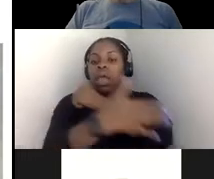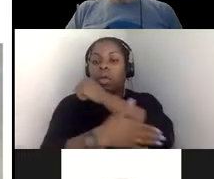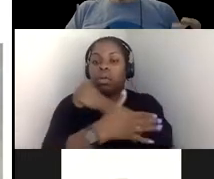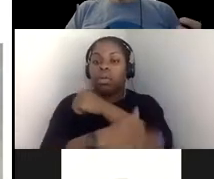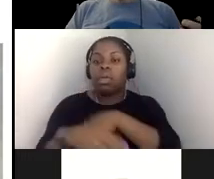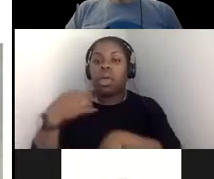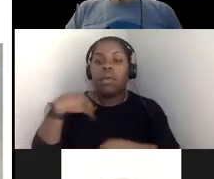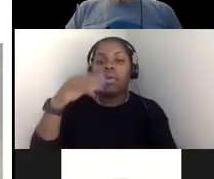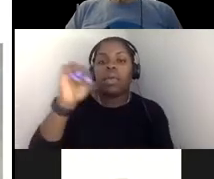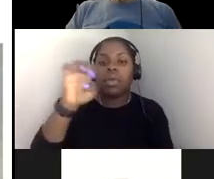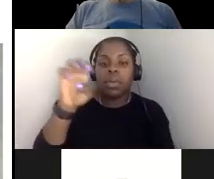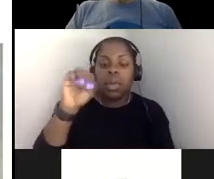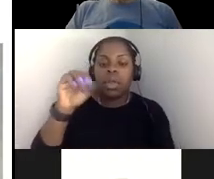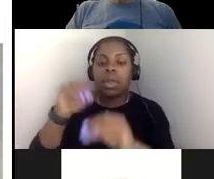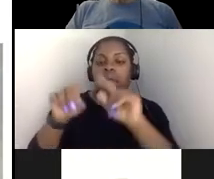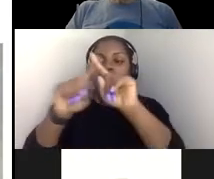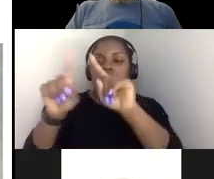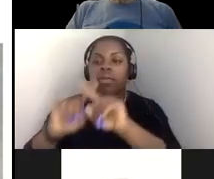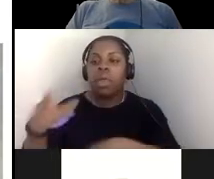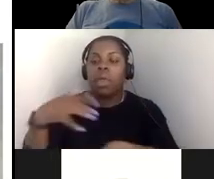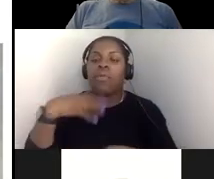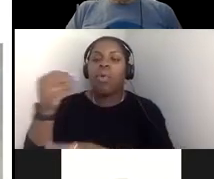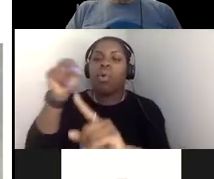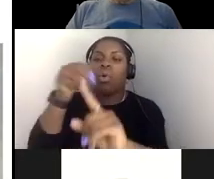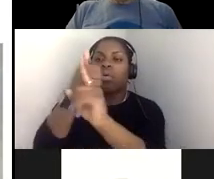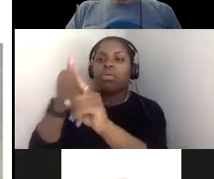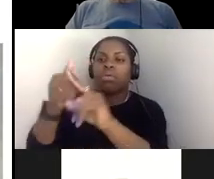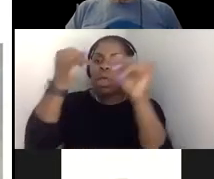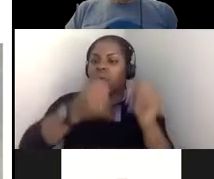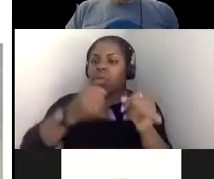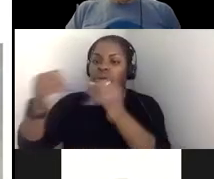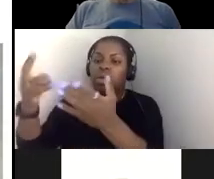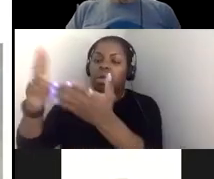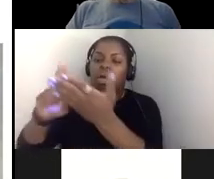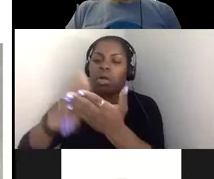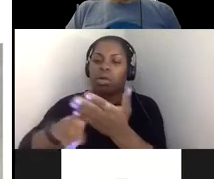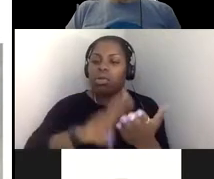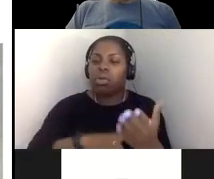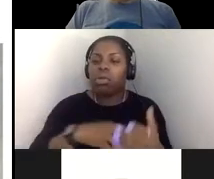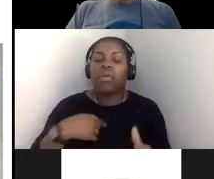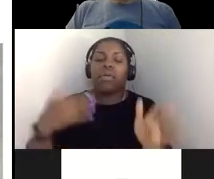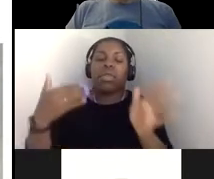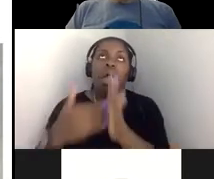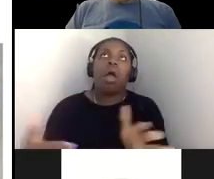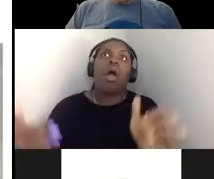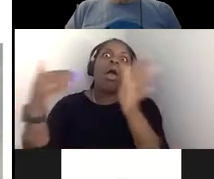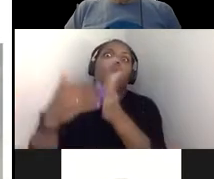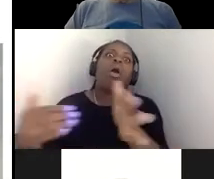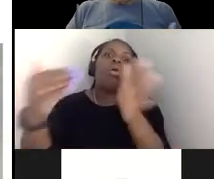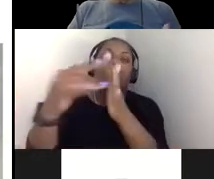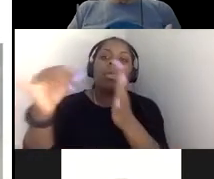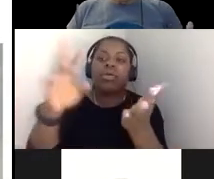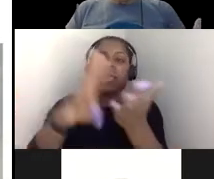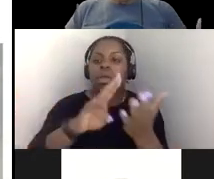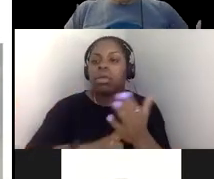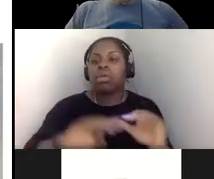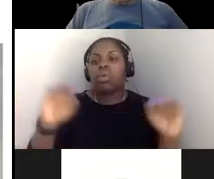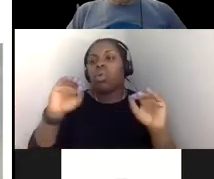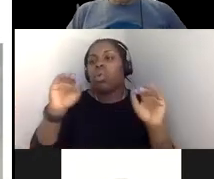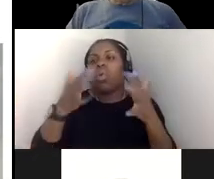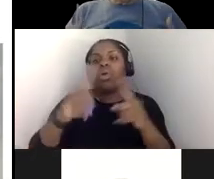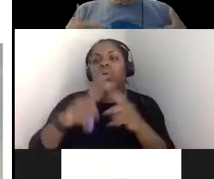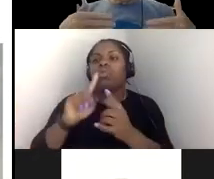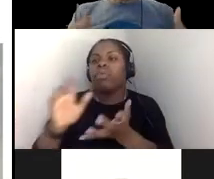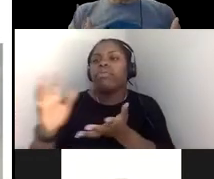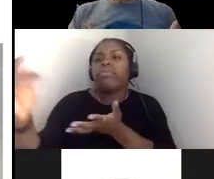program has its own individual contract. So we have thousands of contracts. There's no way to gather that